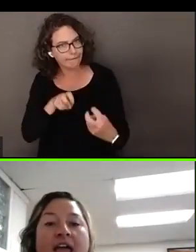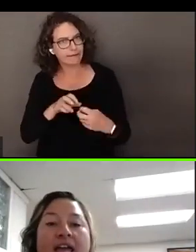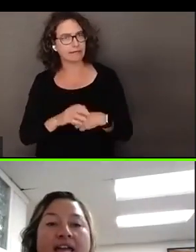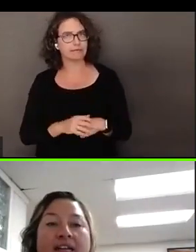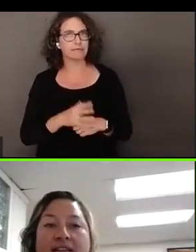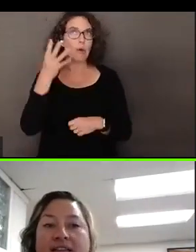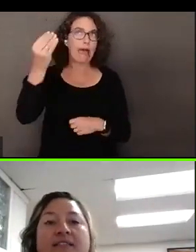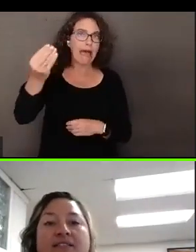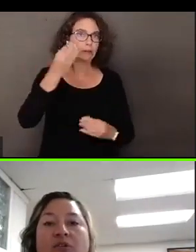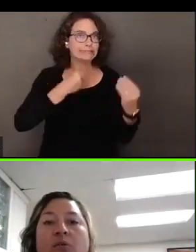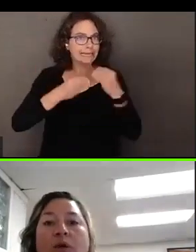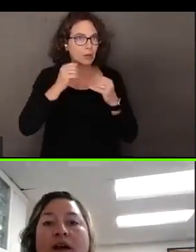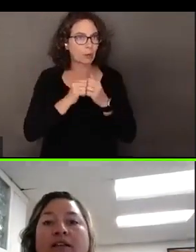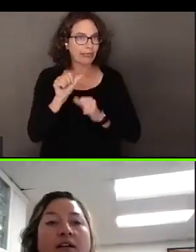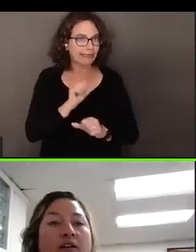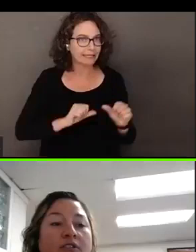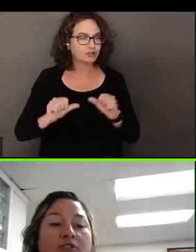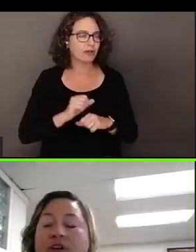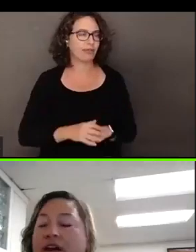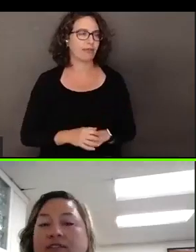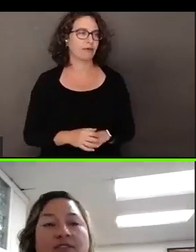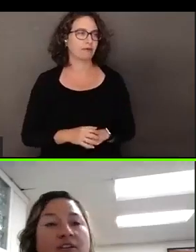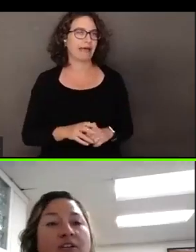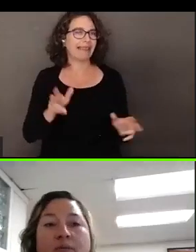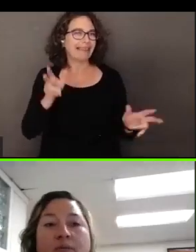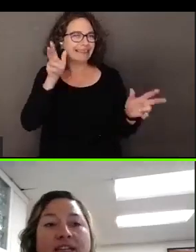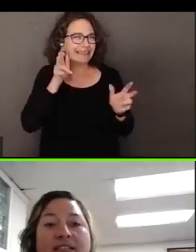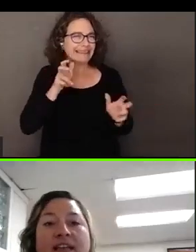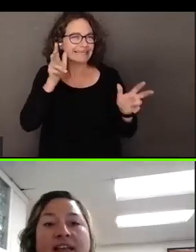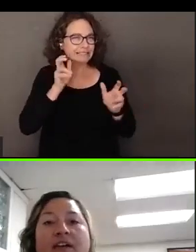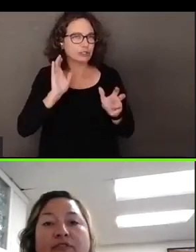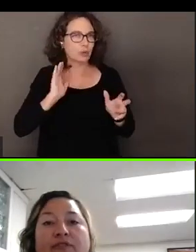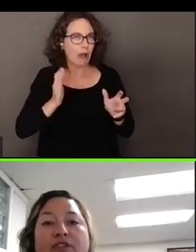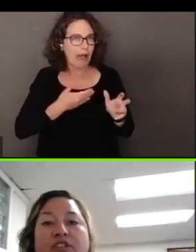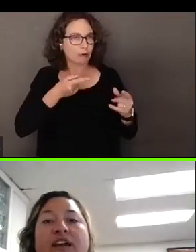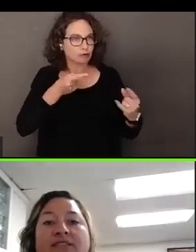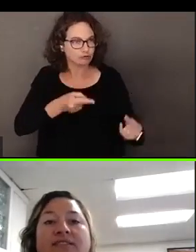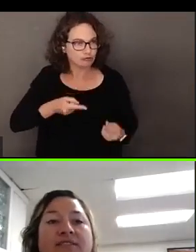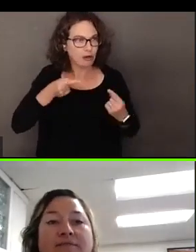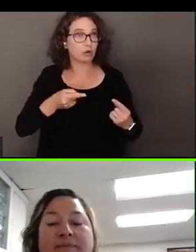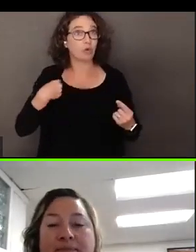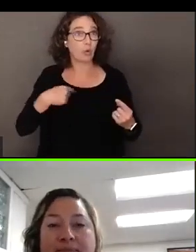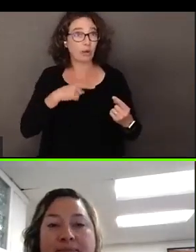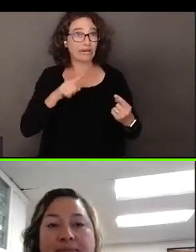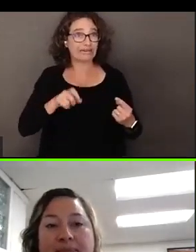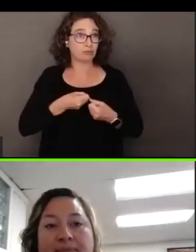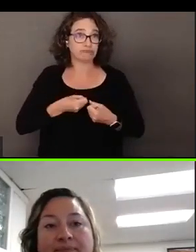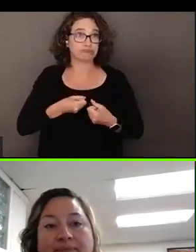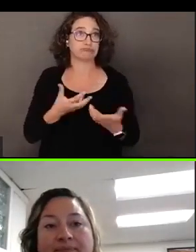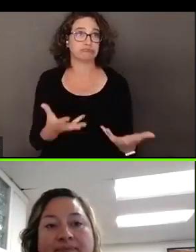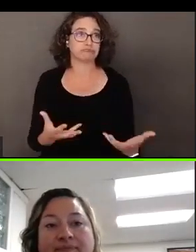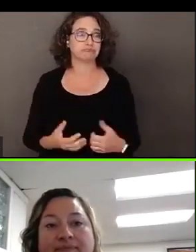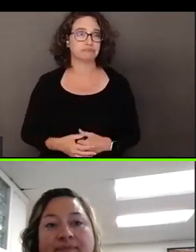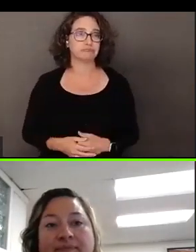other, and listen to what our trials are that we need to get off of our chest.